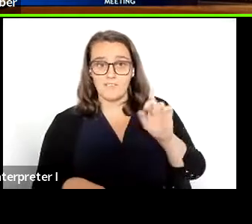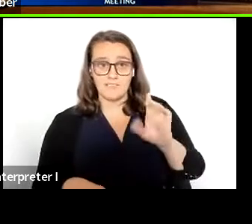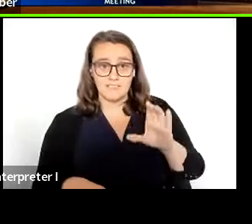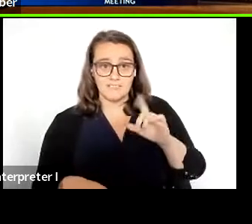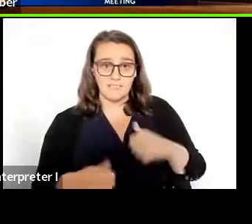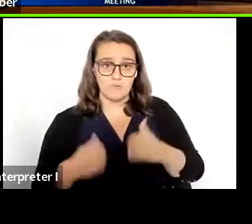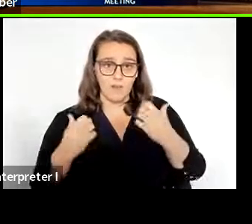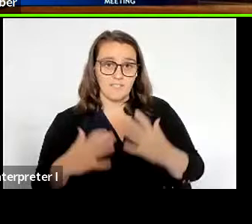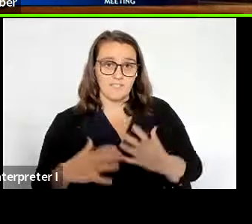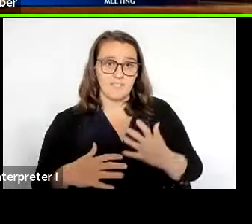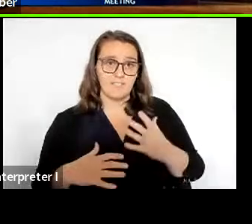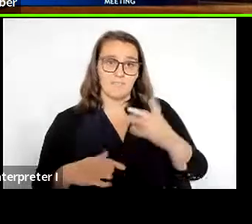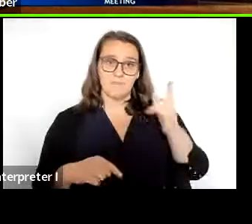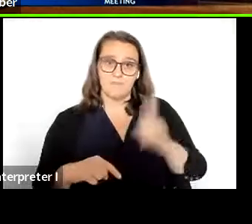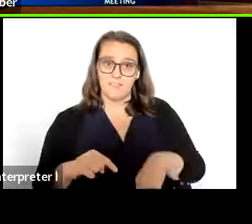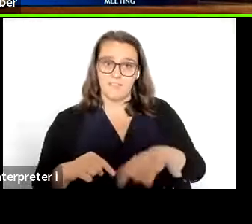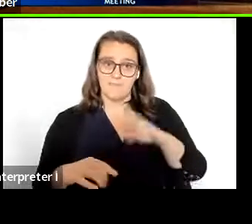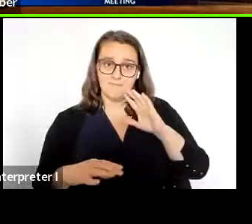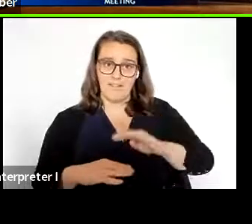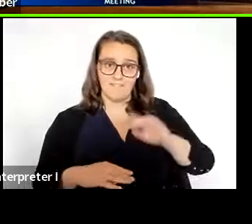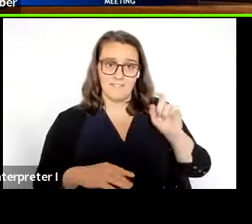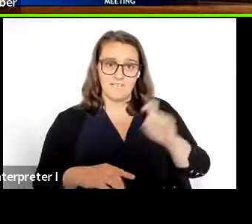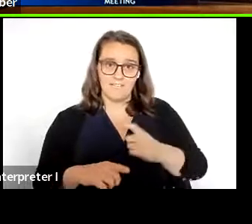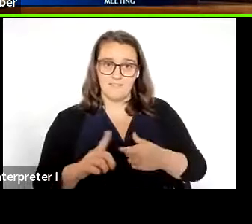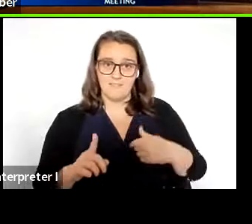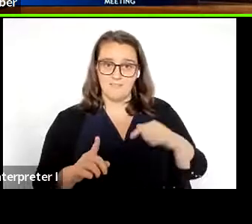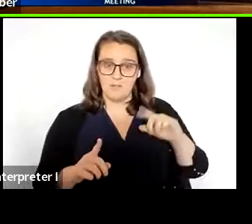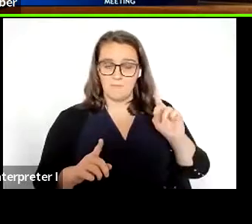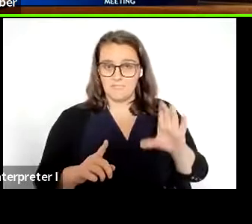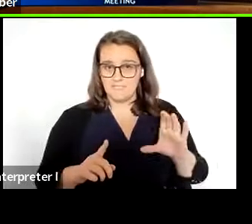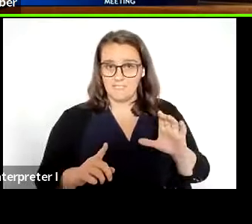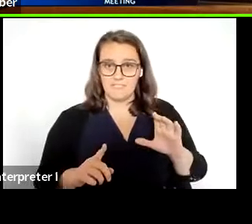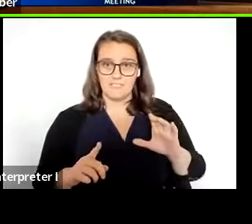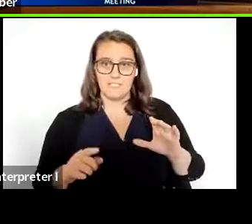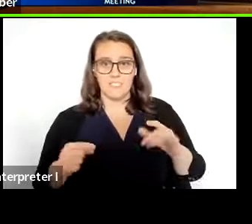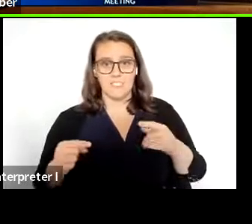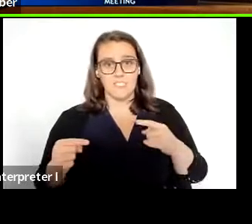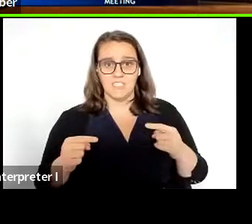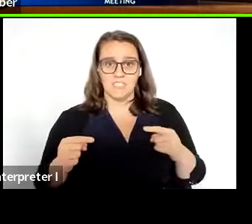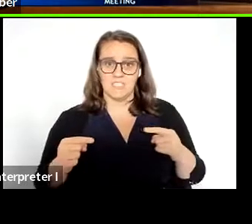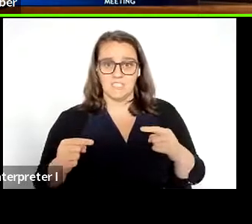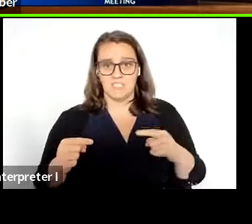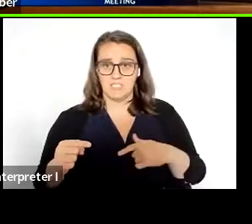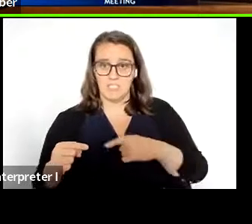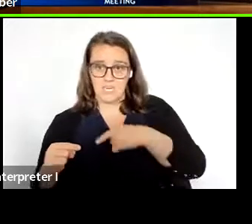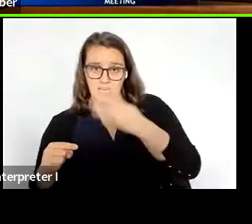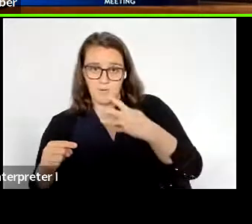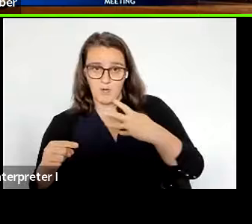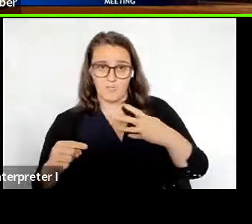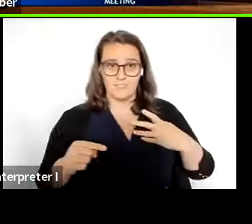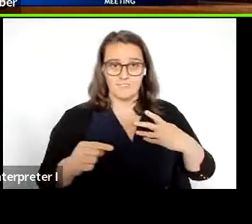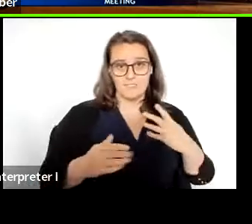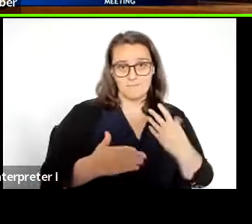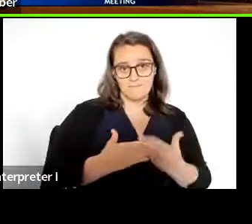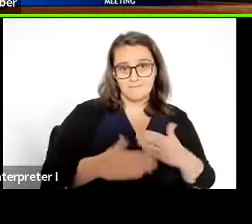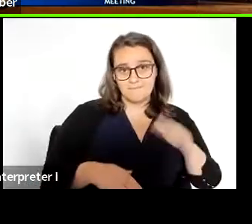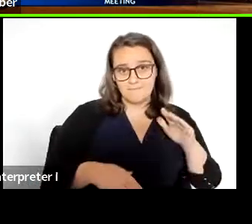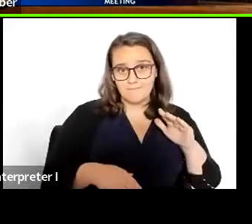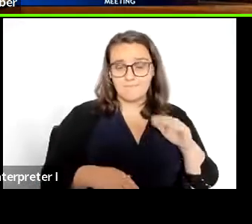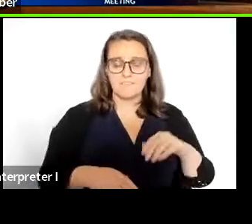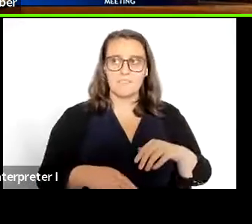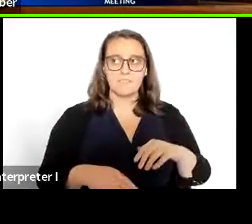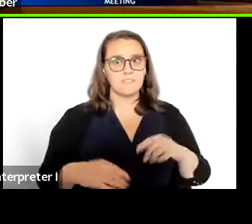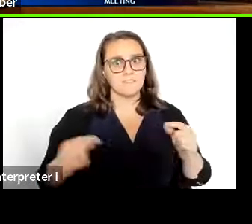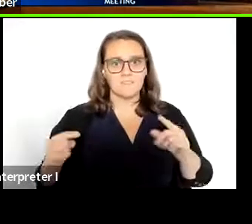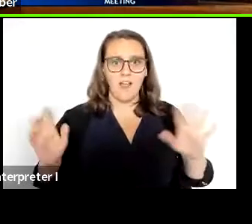I think pitting two vulnerable communities against each other is not how we create a more just and equitable city. It's not. I think we all